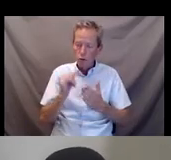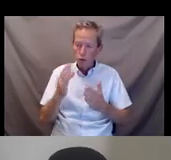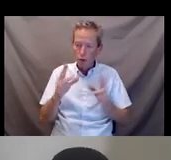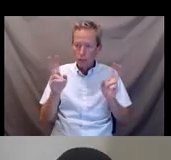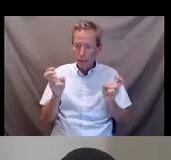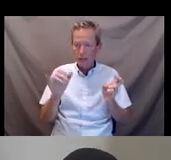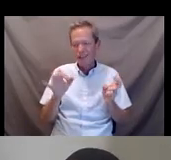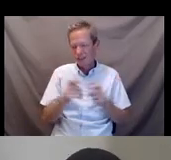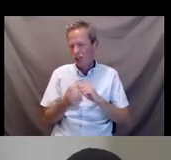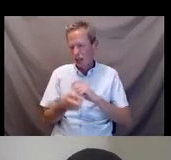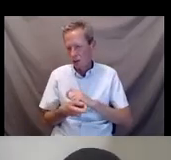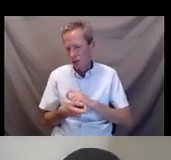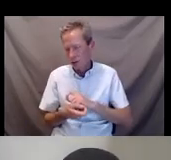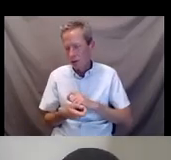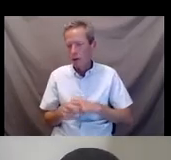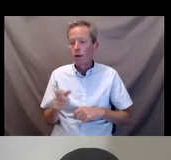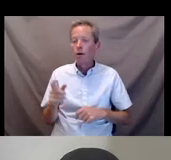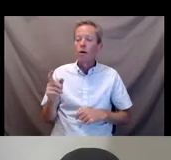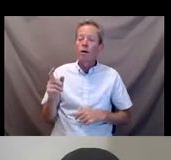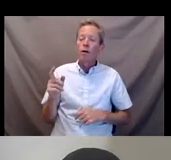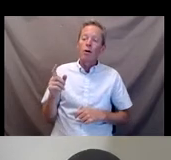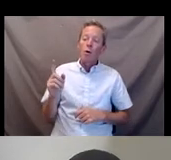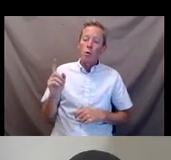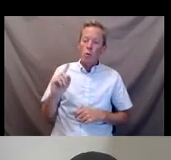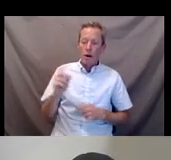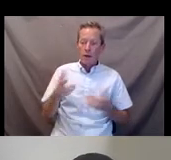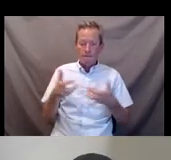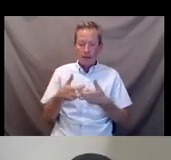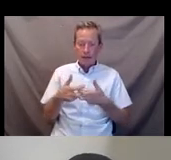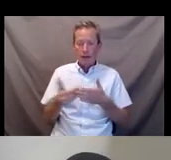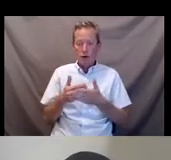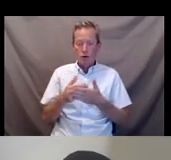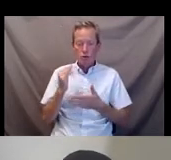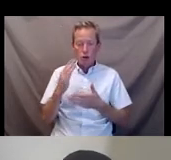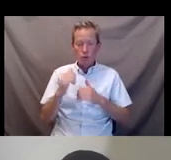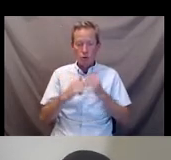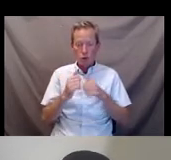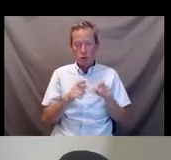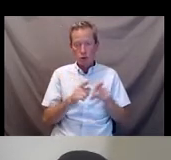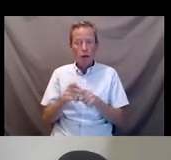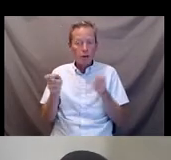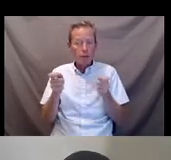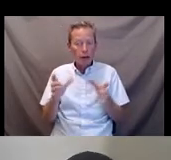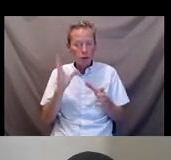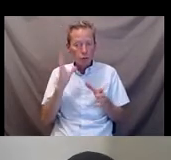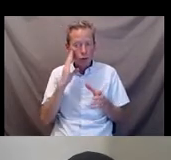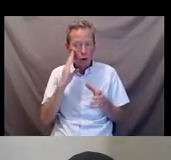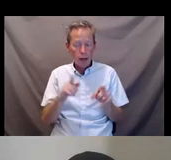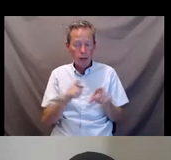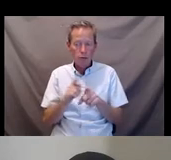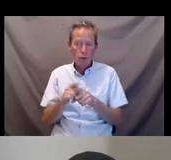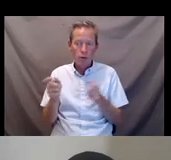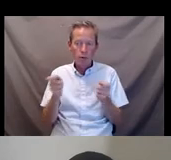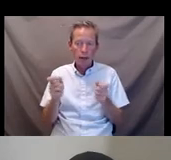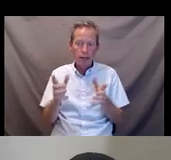title changes, where they sit in a new job structure as well. And of course, the managers will know that as well. The managers will be provided